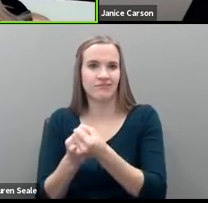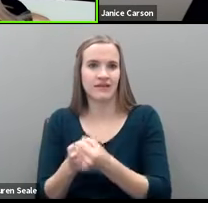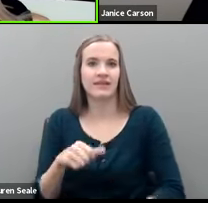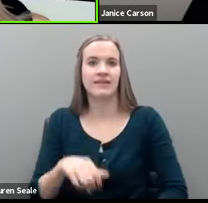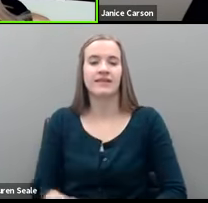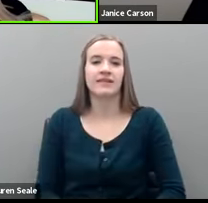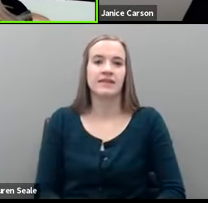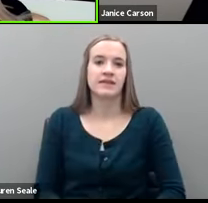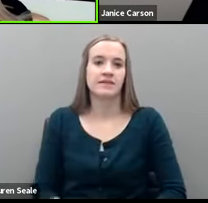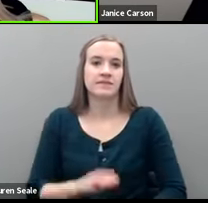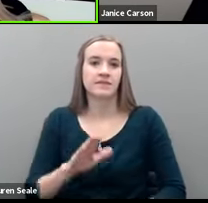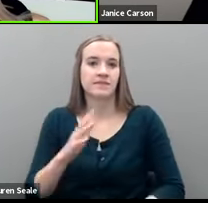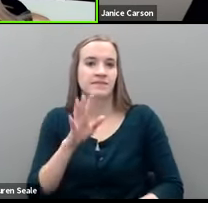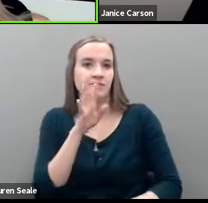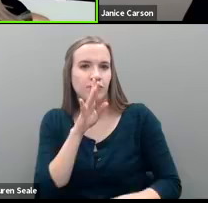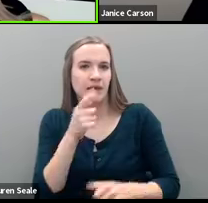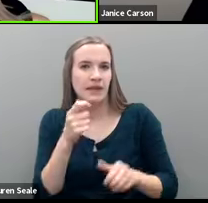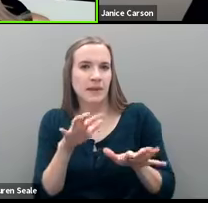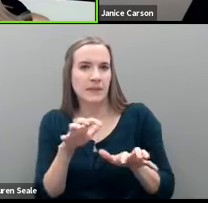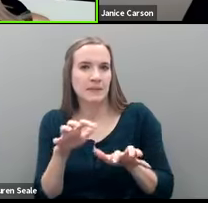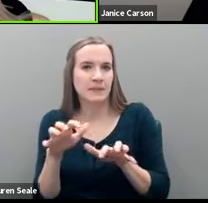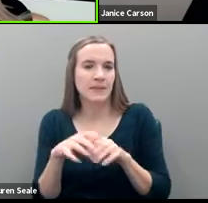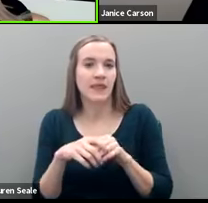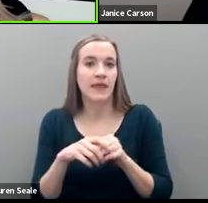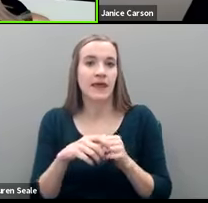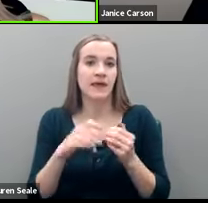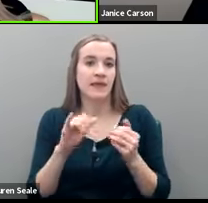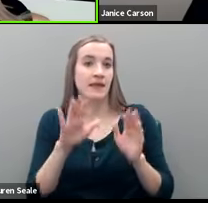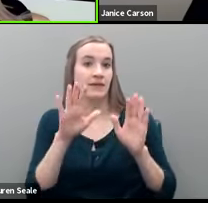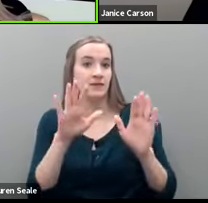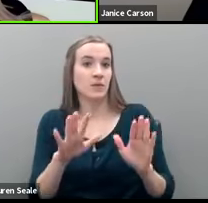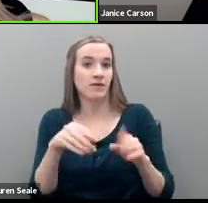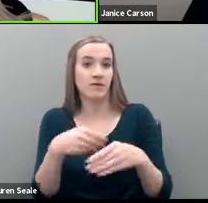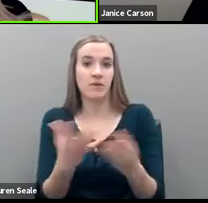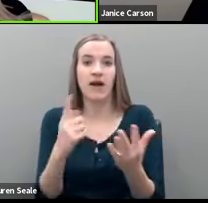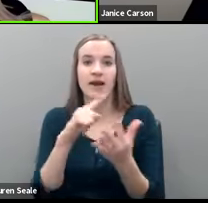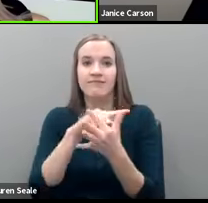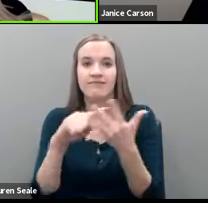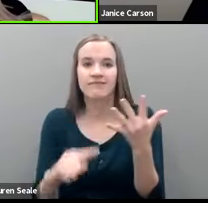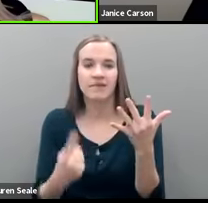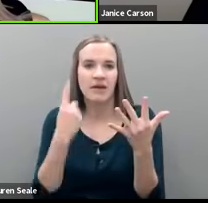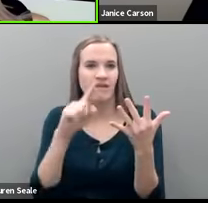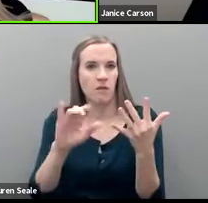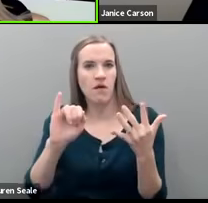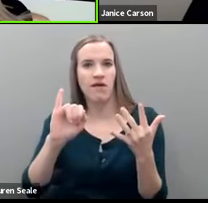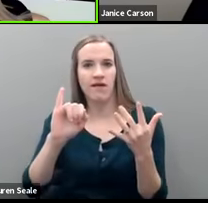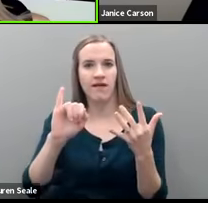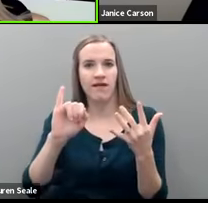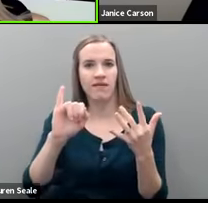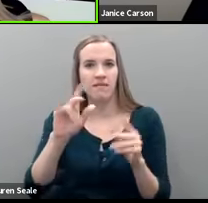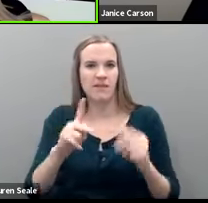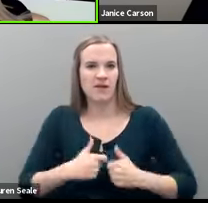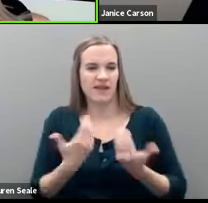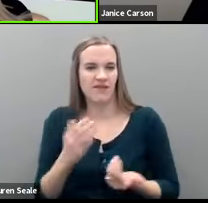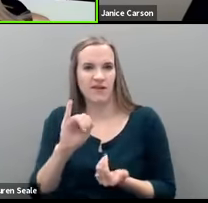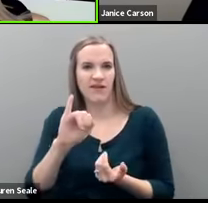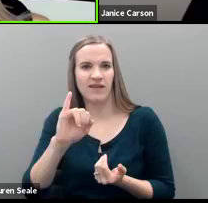something, and I felt like I know a lot about that host. Thank you, Janice.